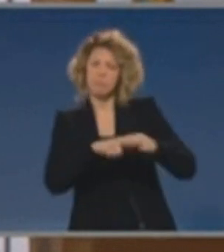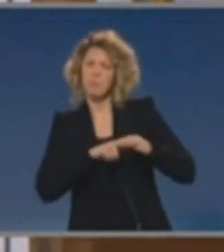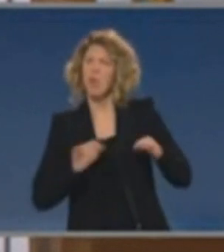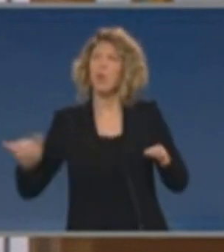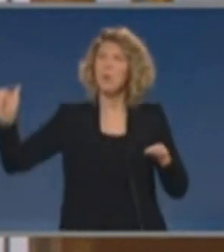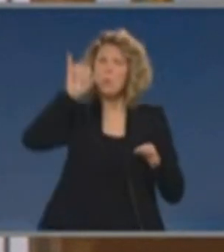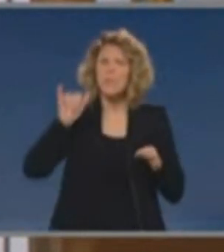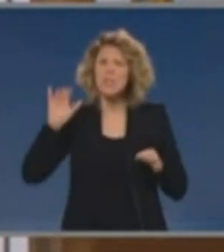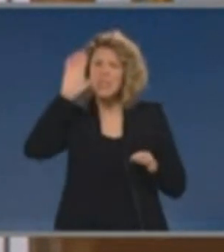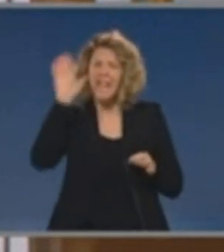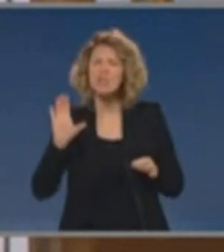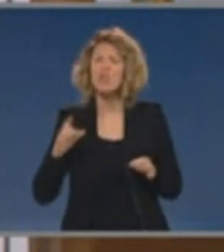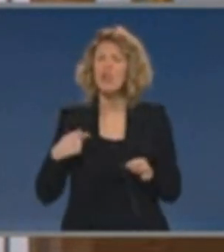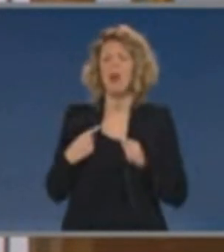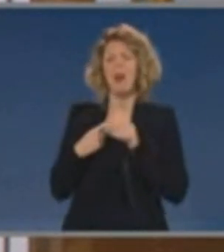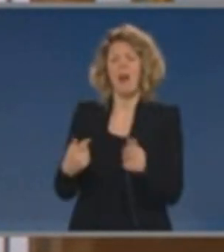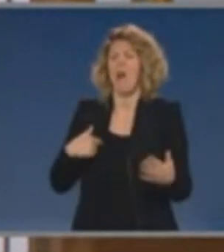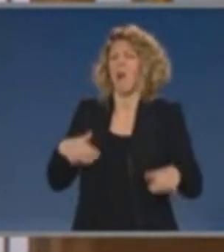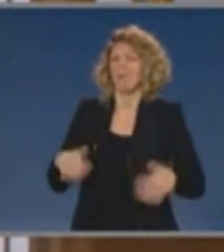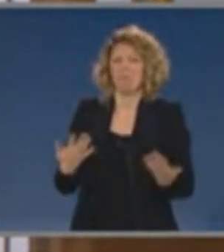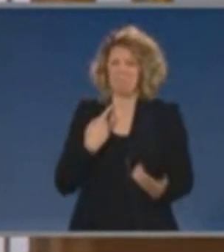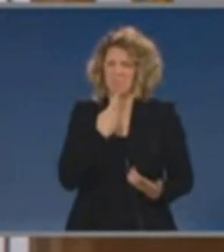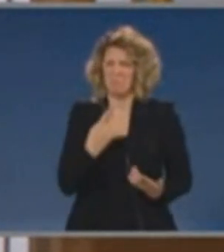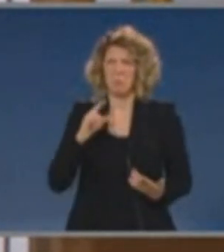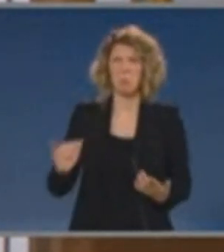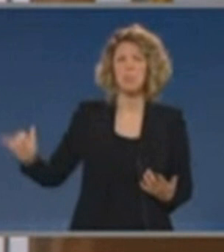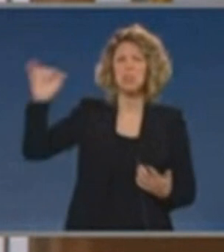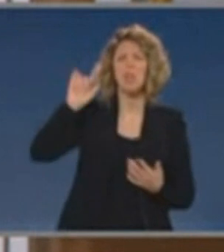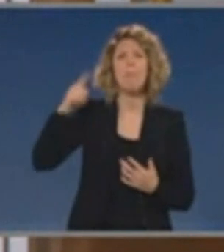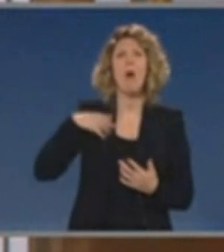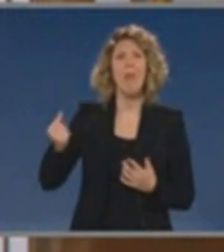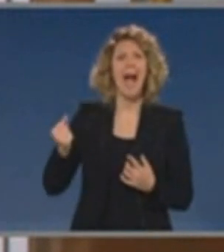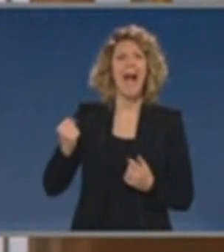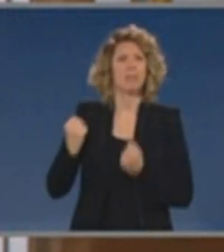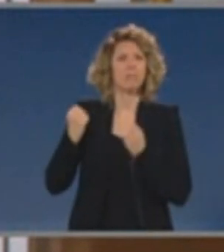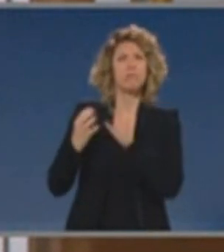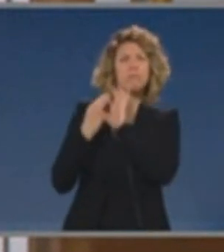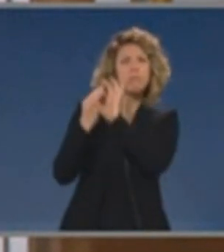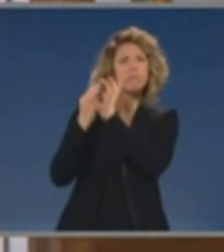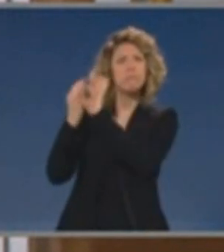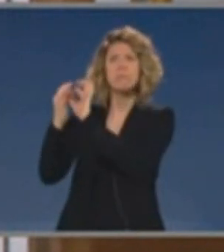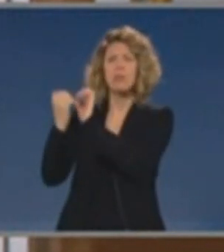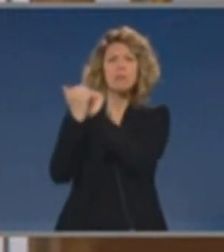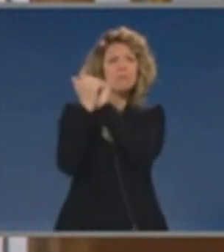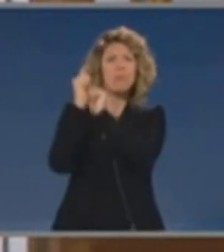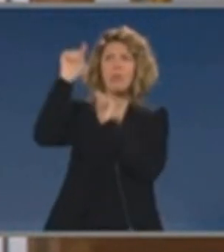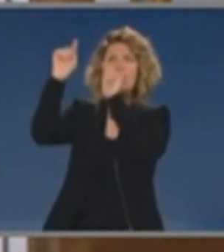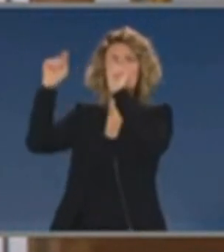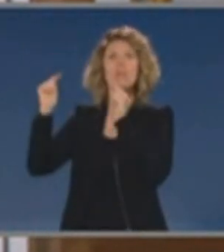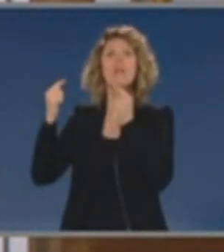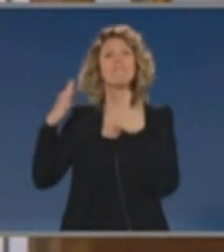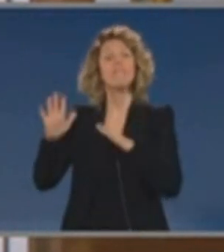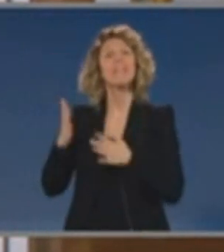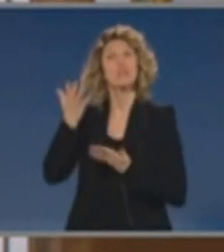countries, but of course we have vital trading relationships, we have vital investment partnerships,